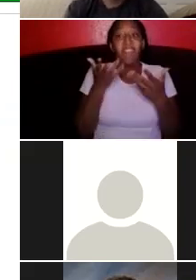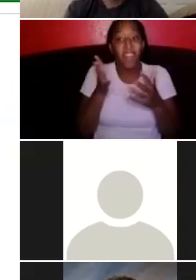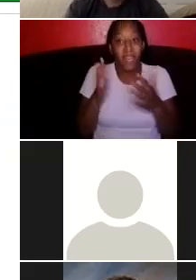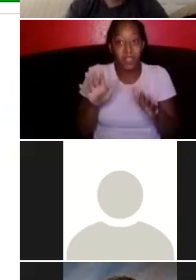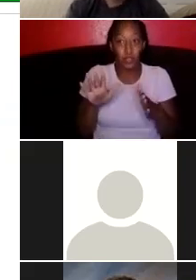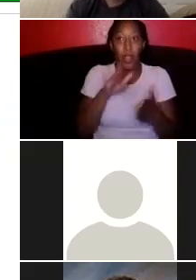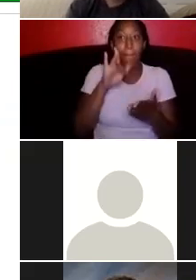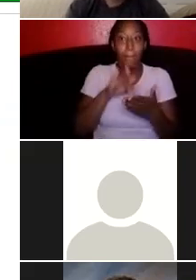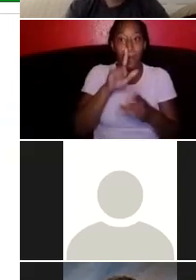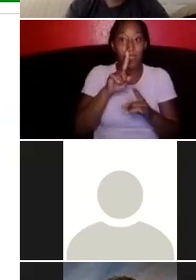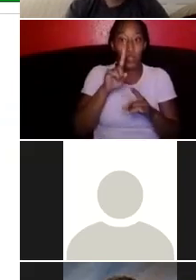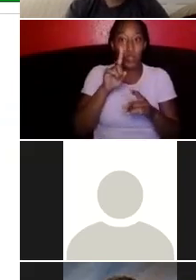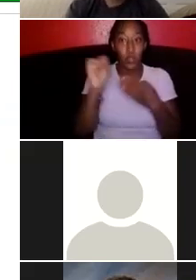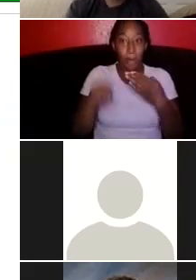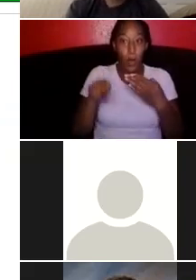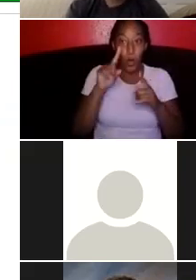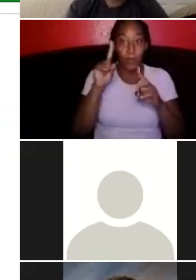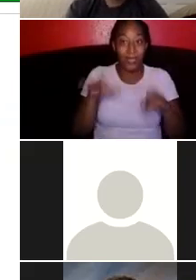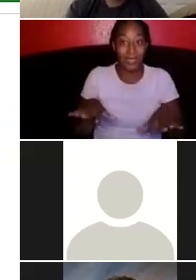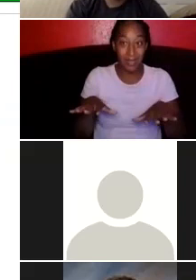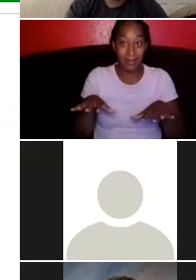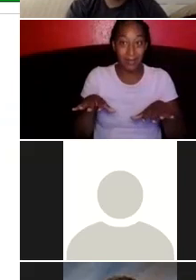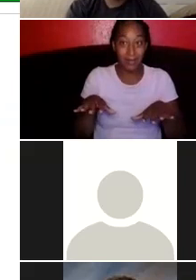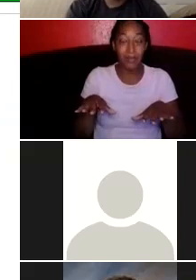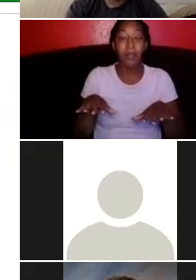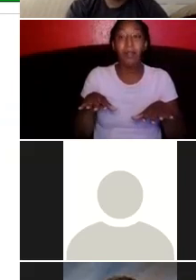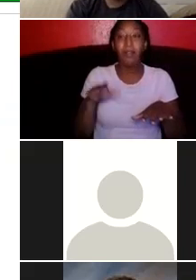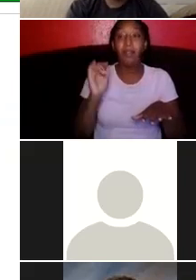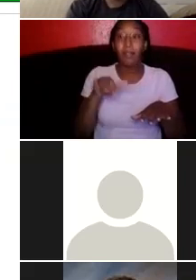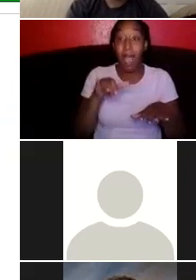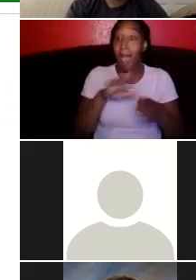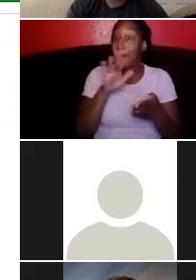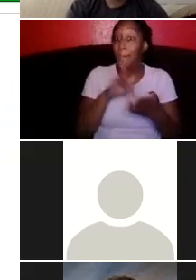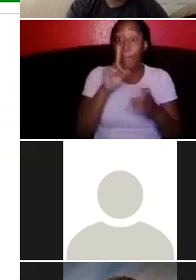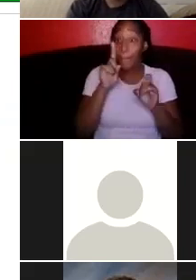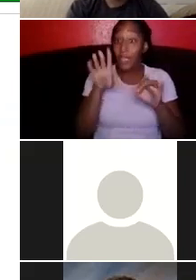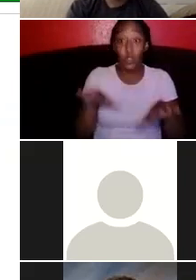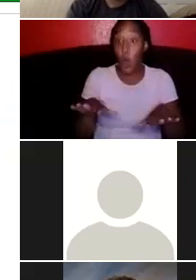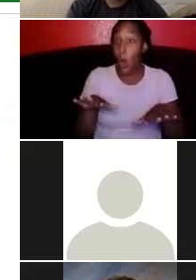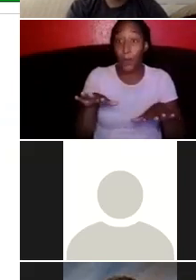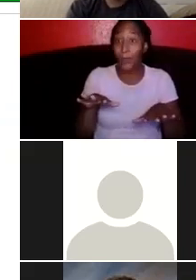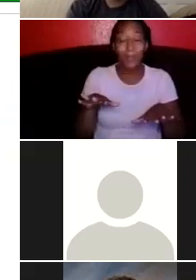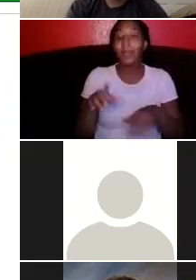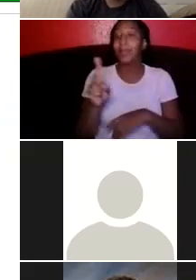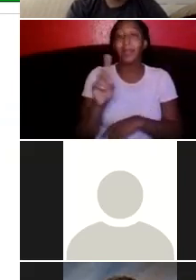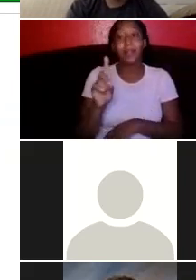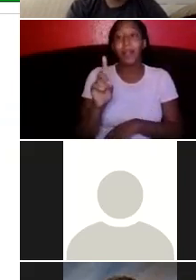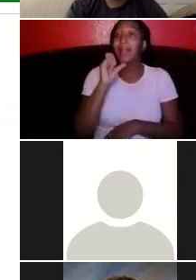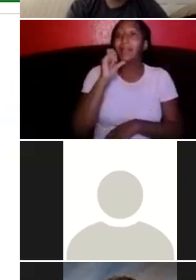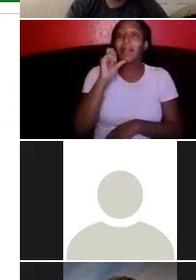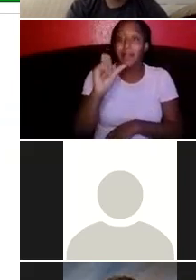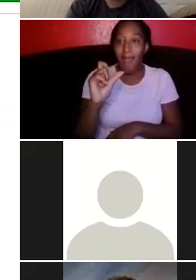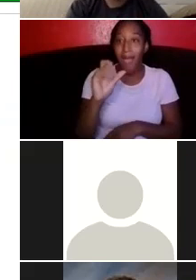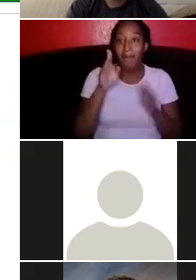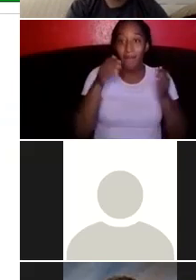I should also make you aware the midterm does not cover anything on Newton's laws. It covers all of